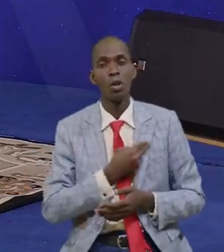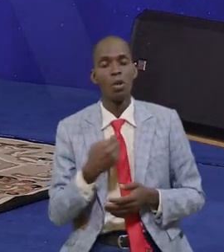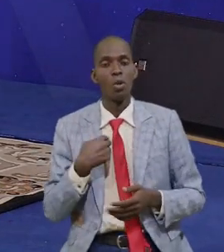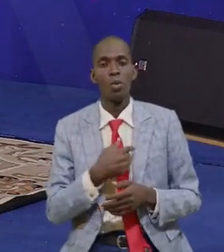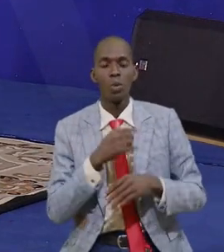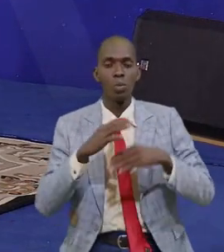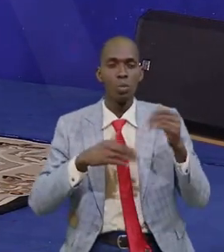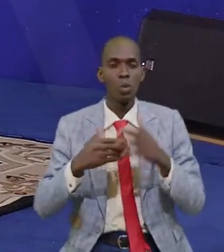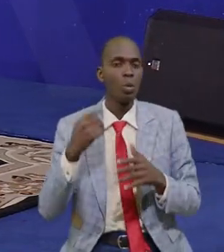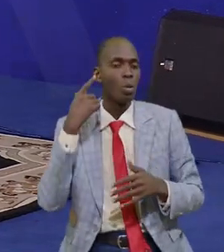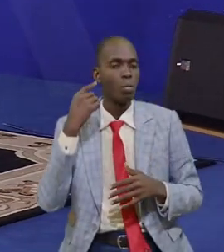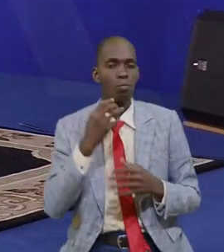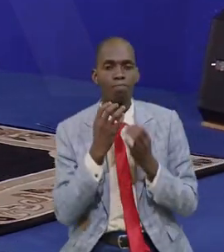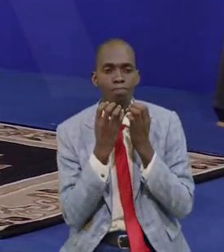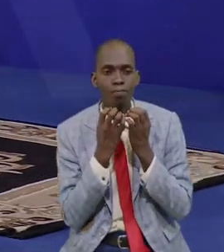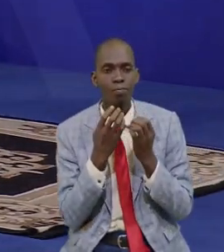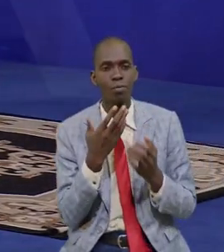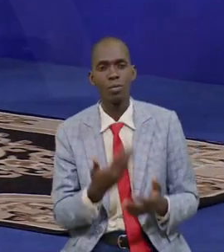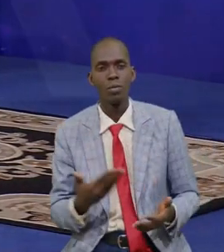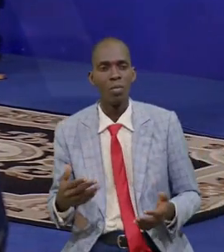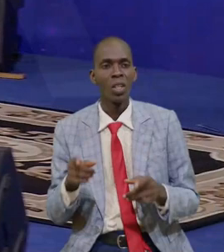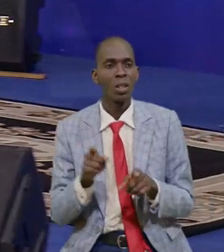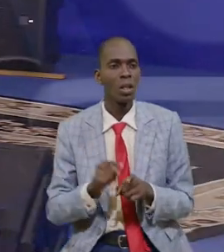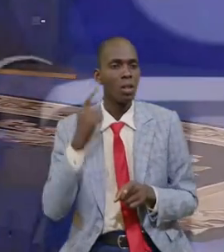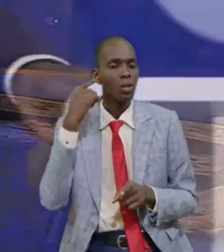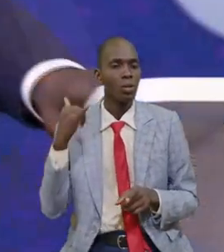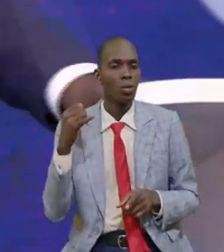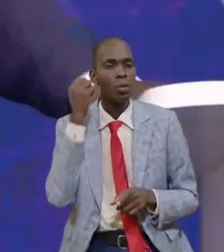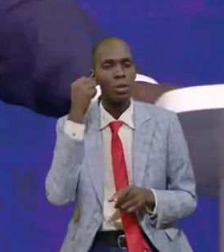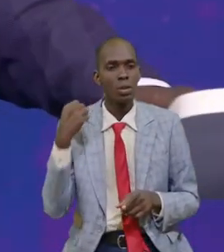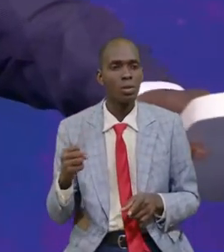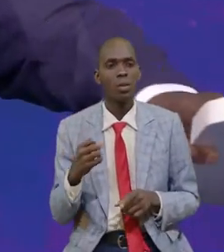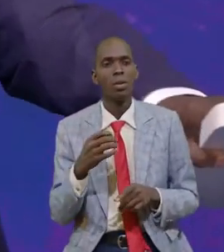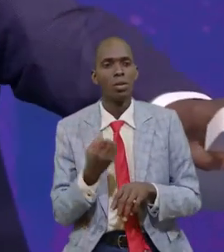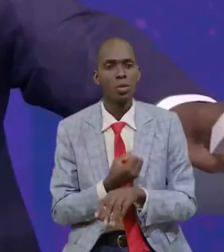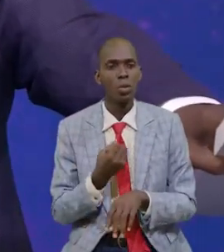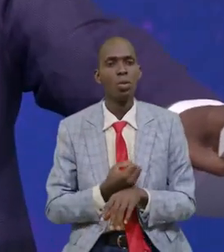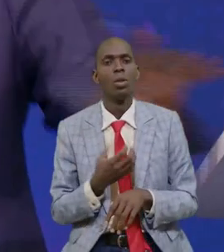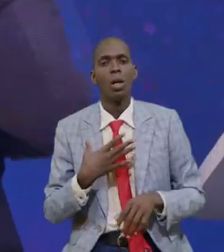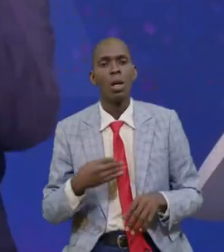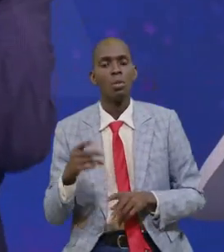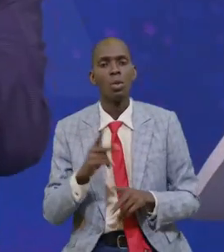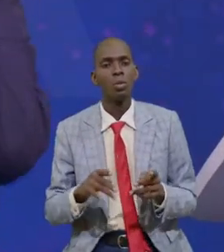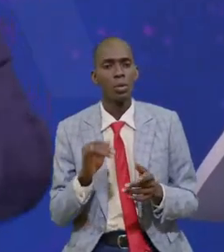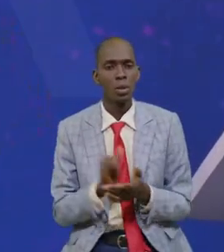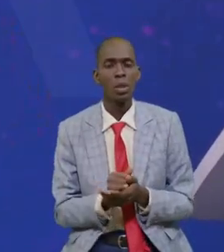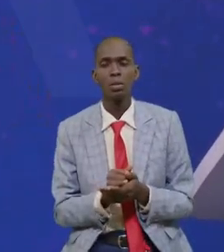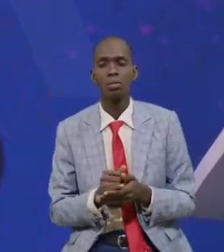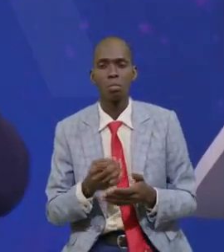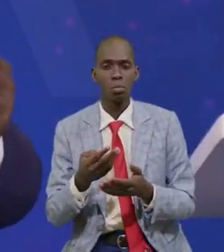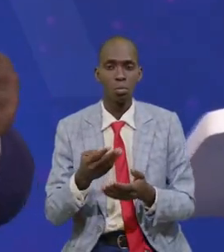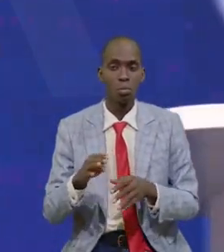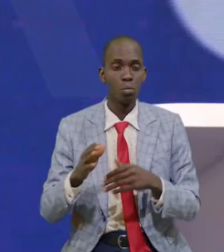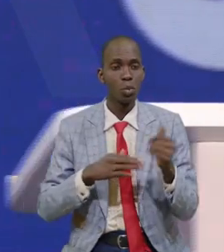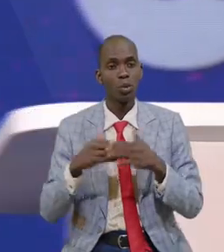silver and precious stone. Those who build wood, hay, and stubble that will be burnt off is because they do it